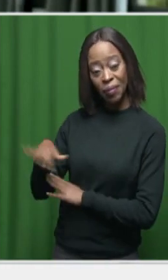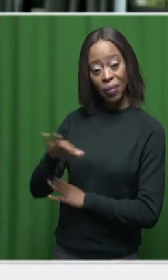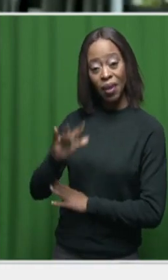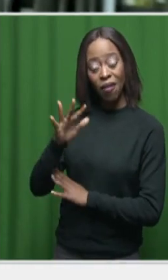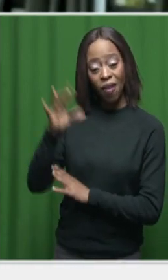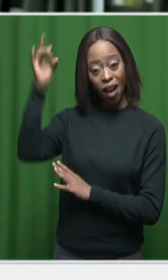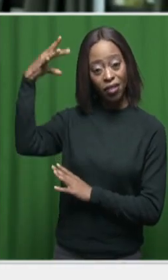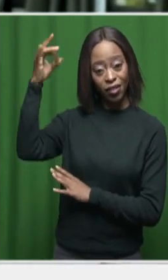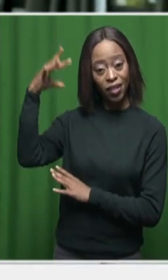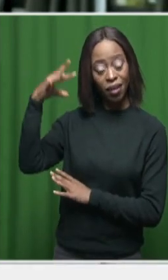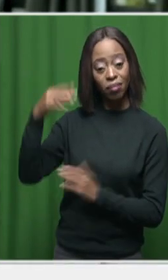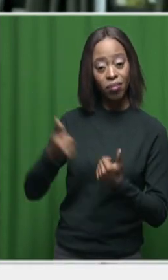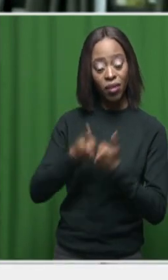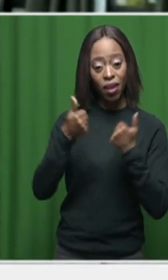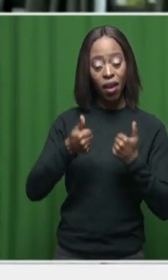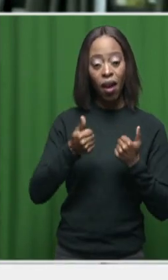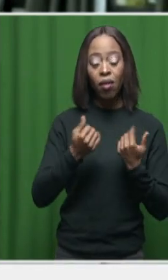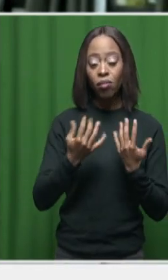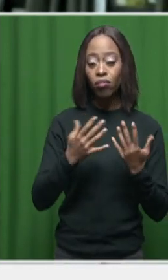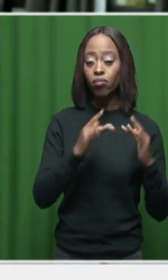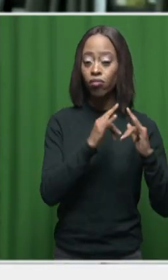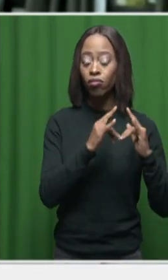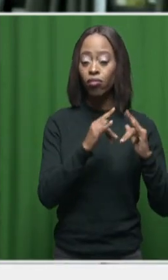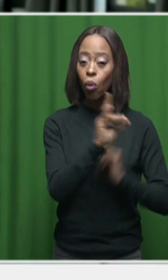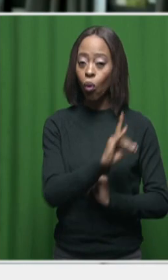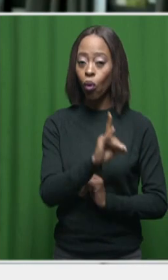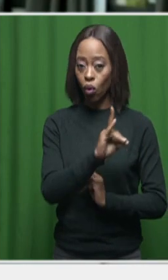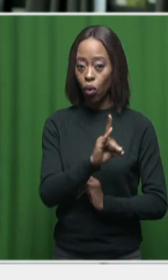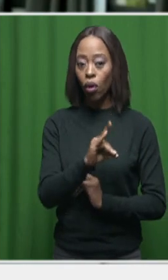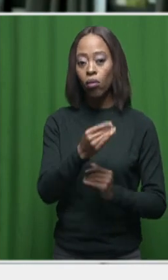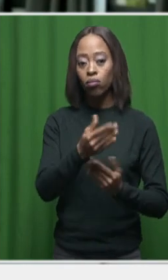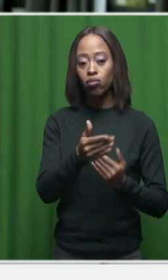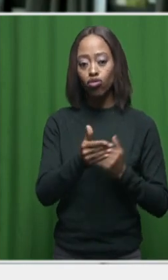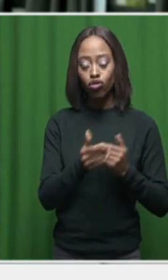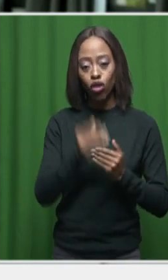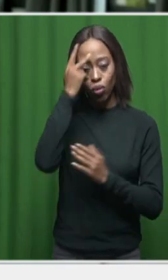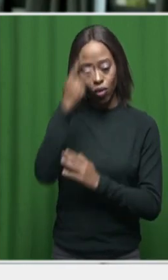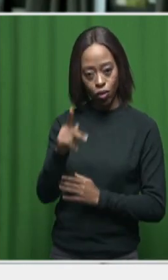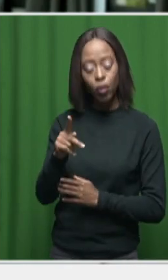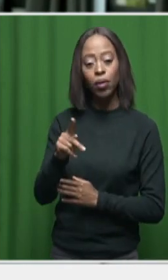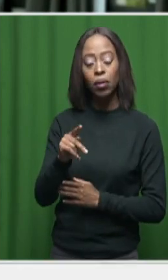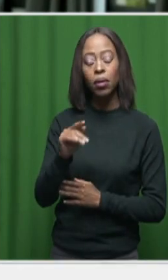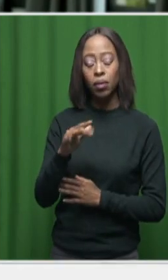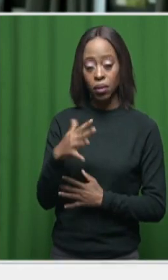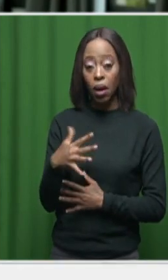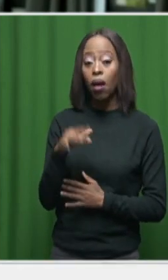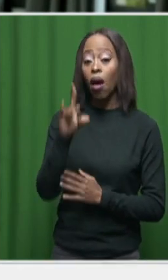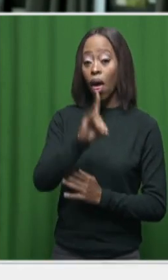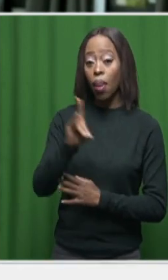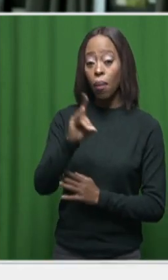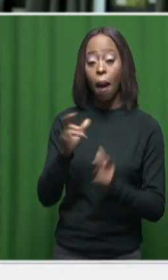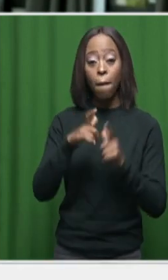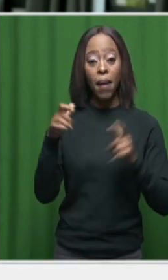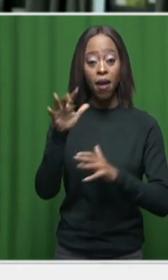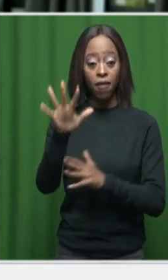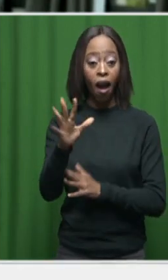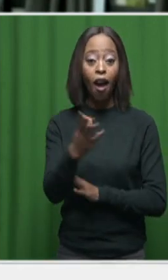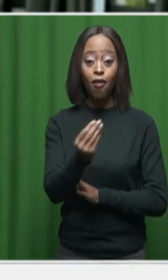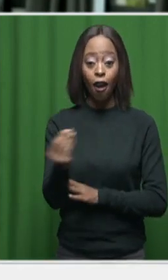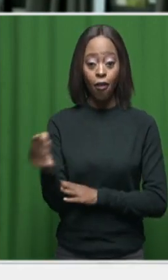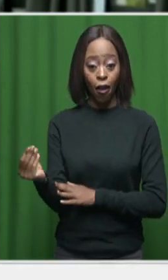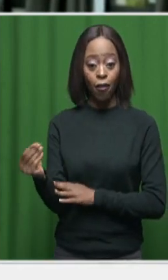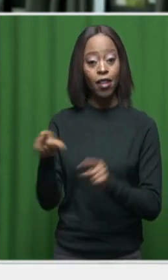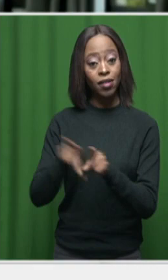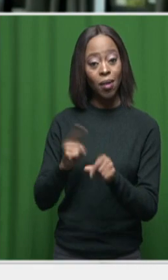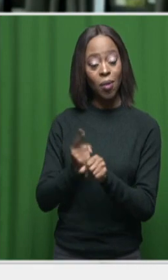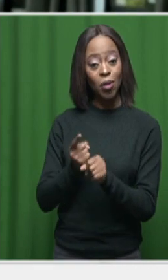game lodge about 2 hours drive outside of Pretoria, and it is a Big 5 reserve. And at Safari